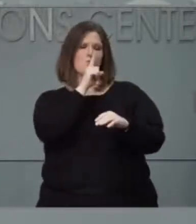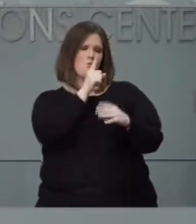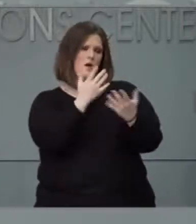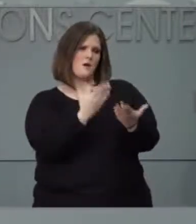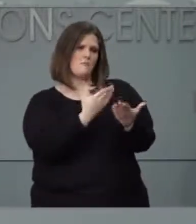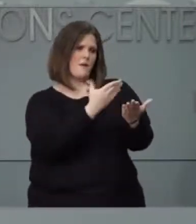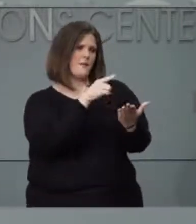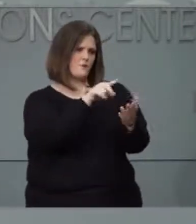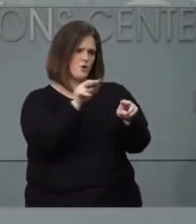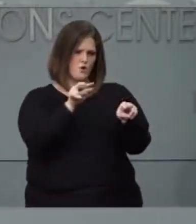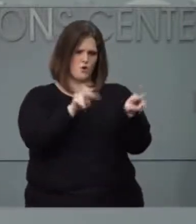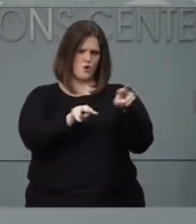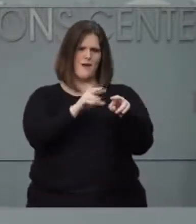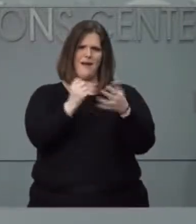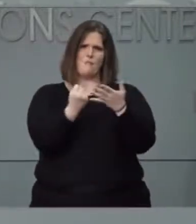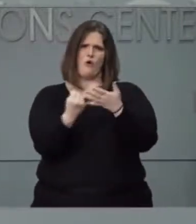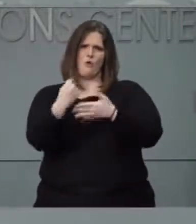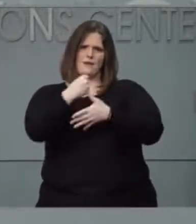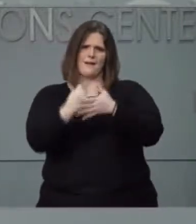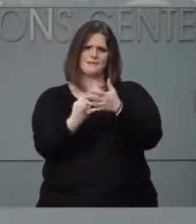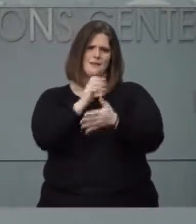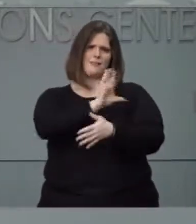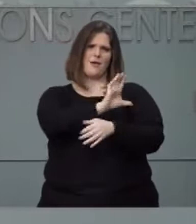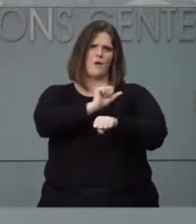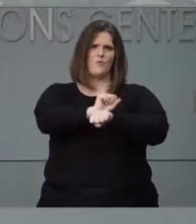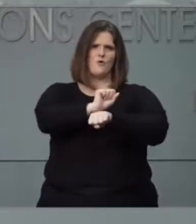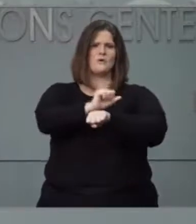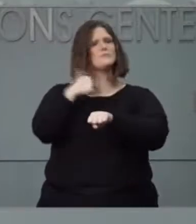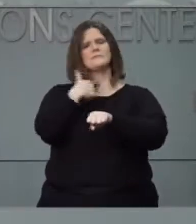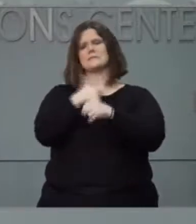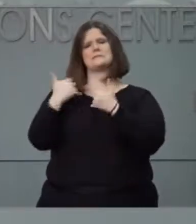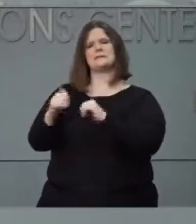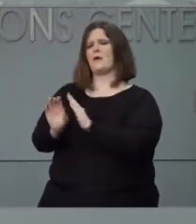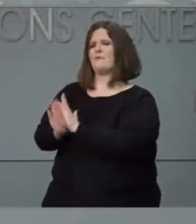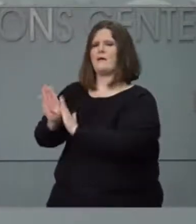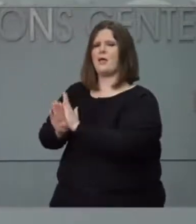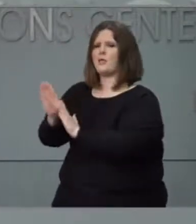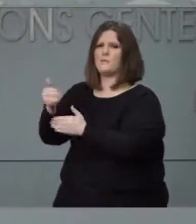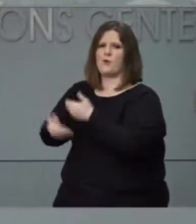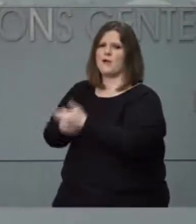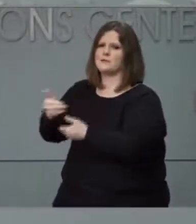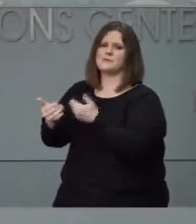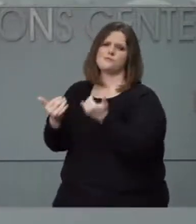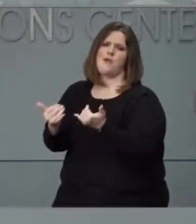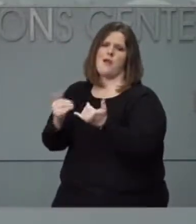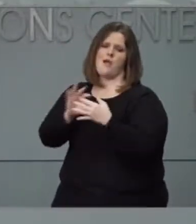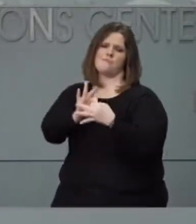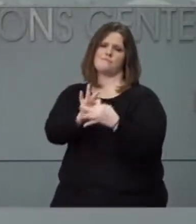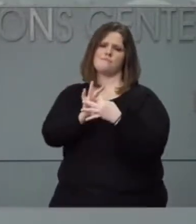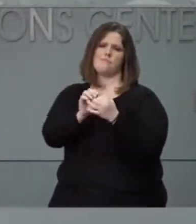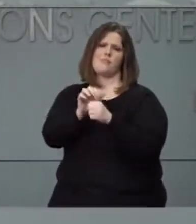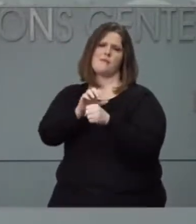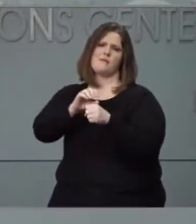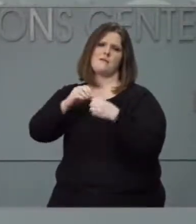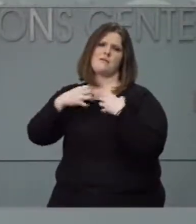some of the work. So still under development as we work with our local health departments.